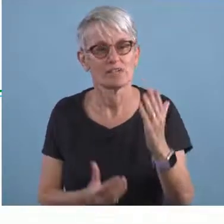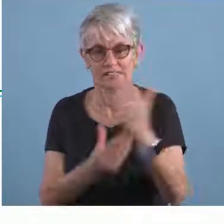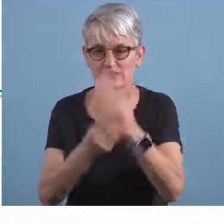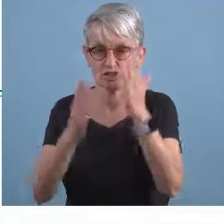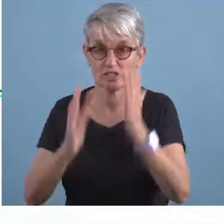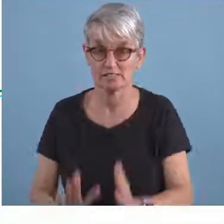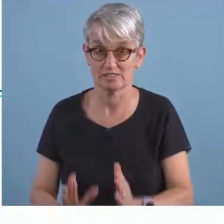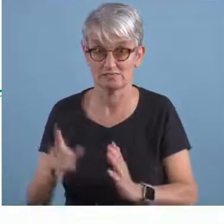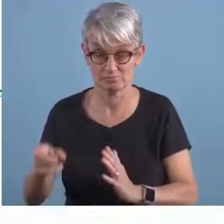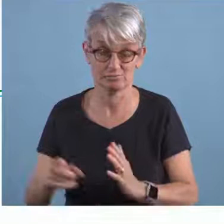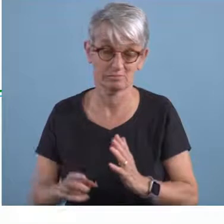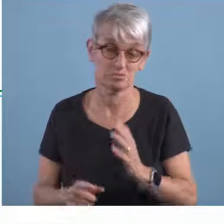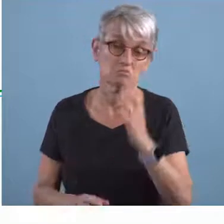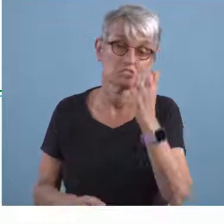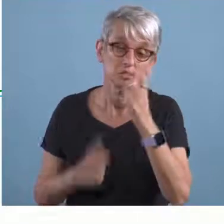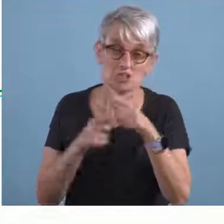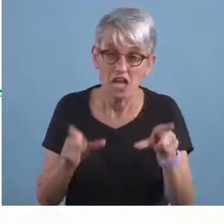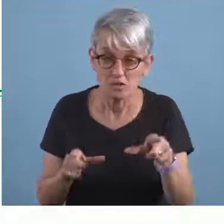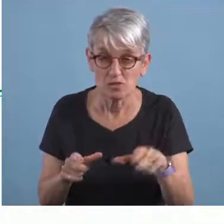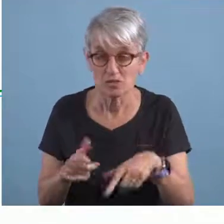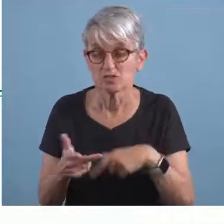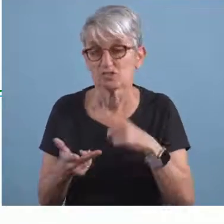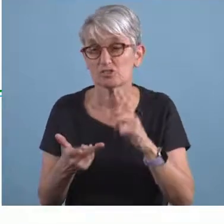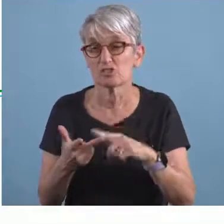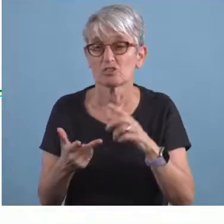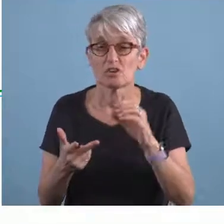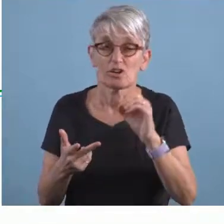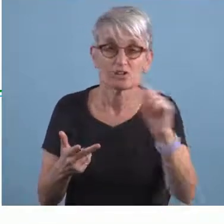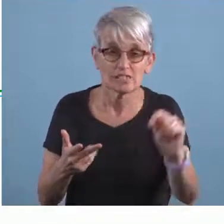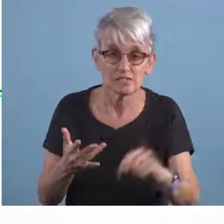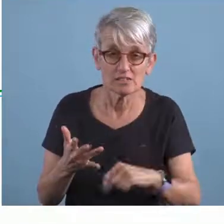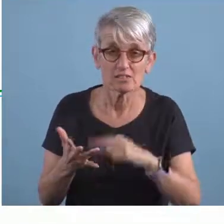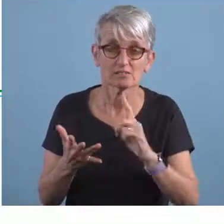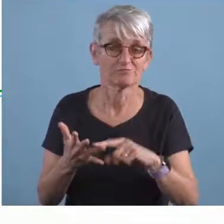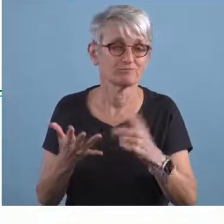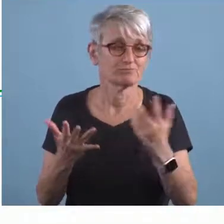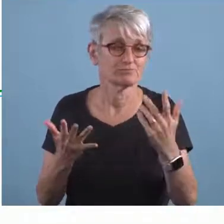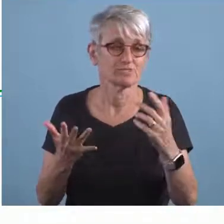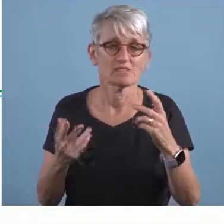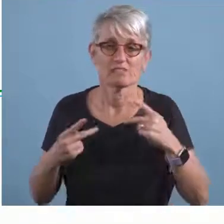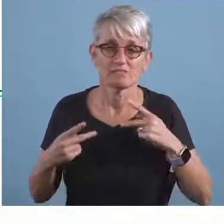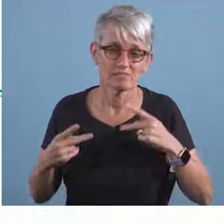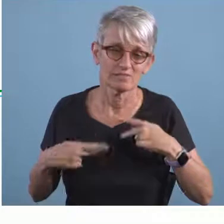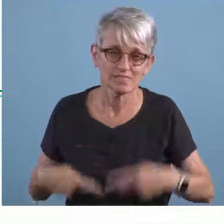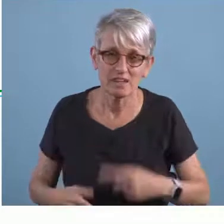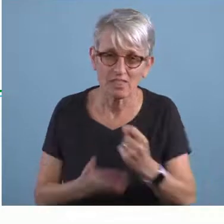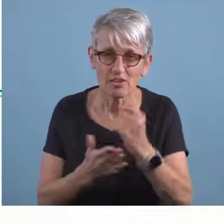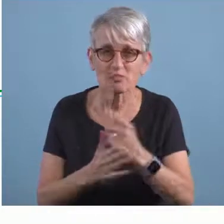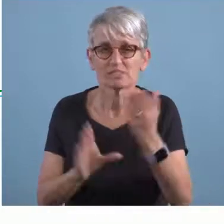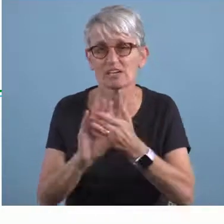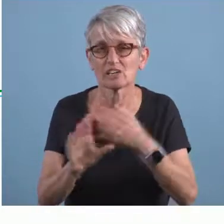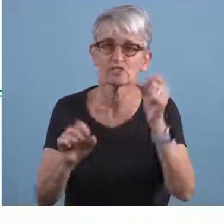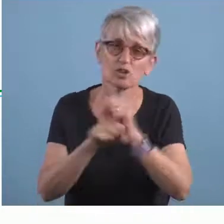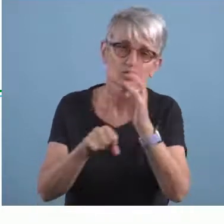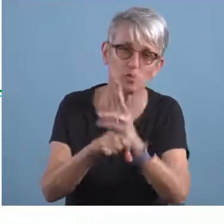These could have been speech-language pathologists, occupational therapists, physical therapists, psychologists, social